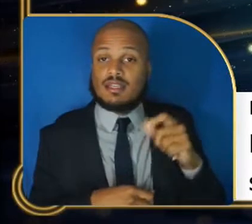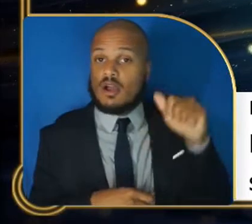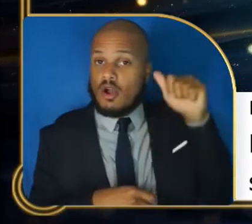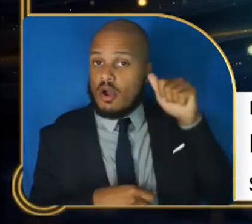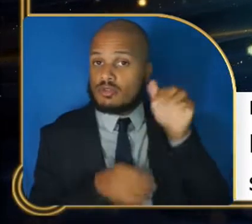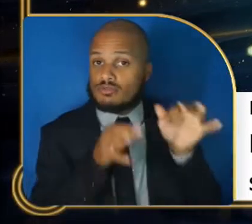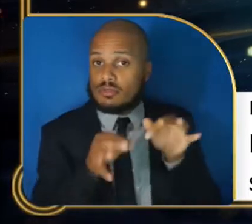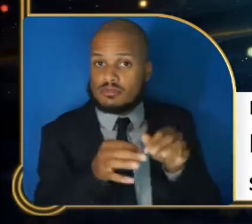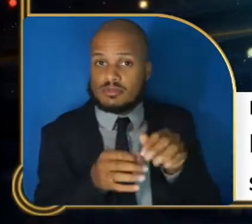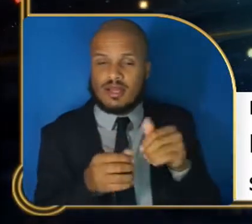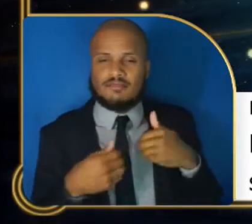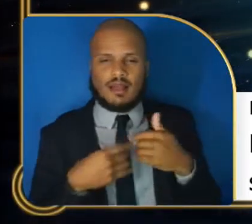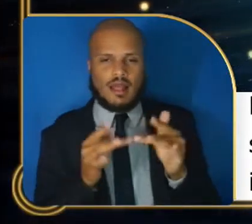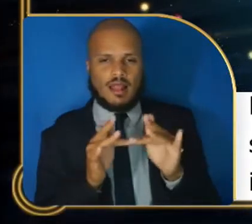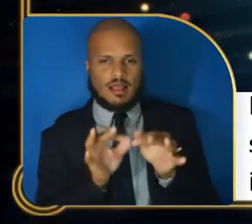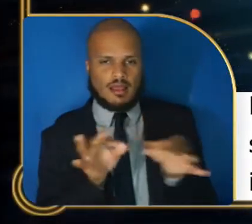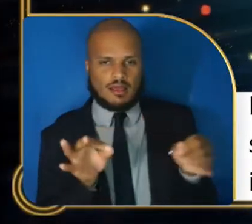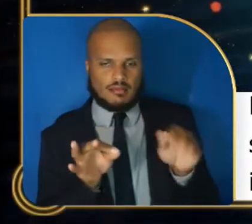Please contact